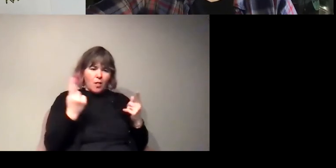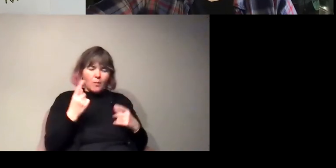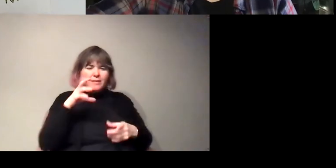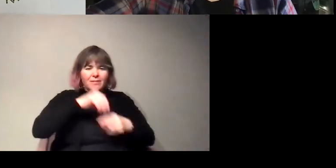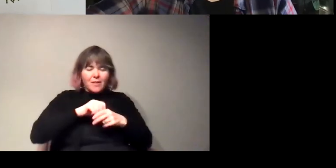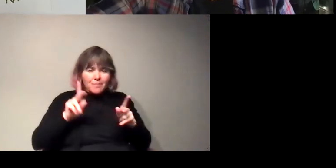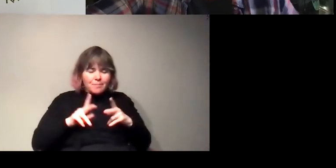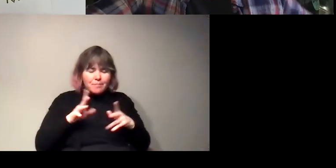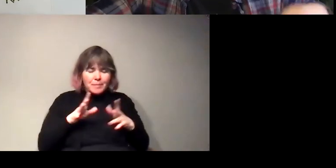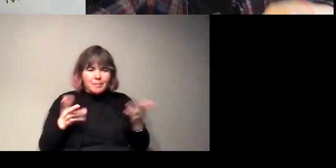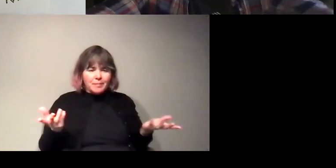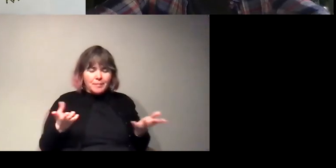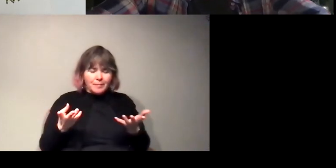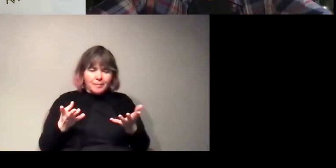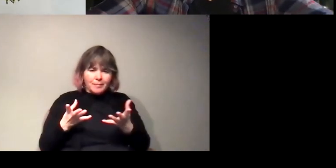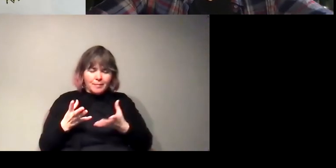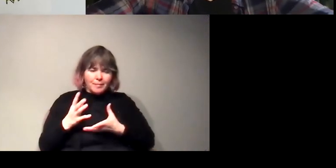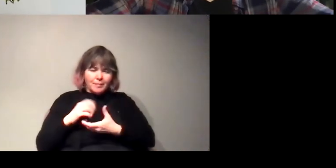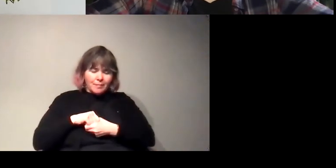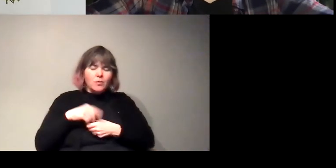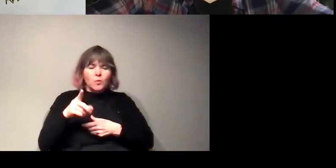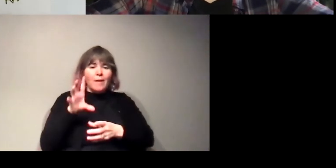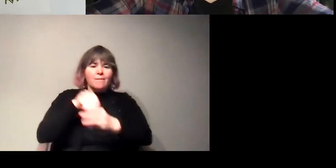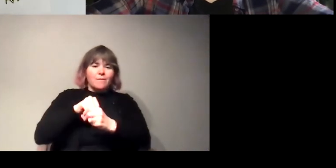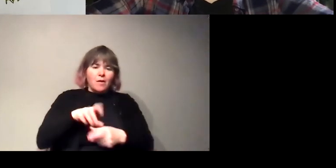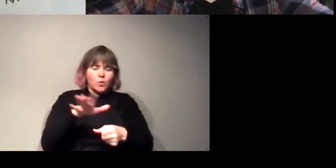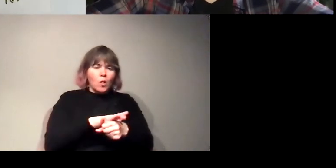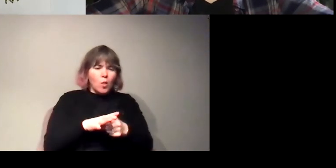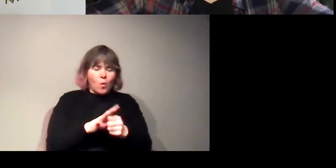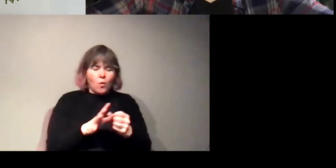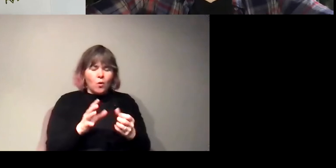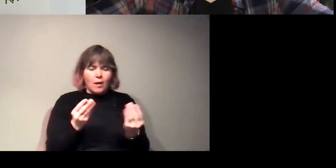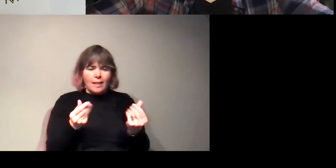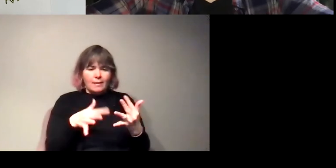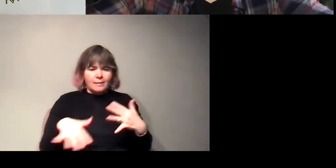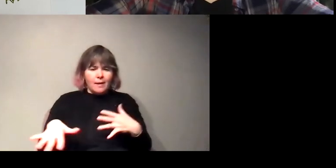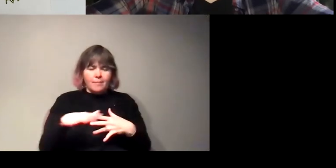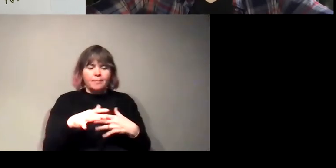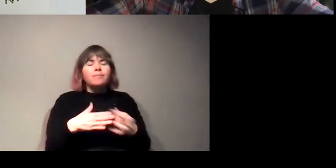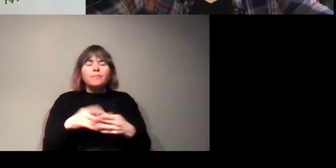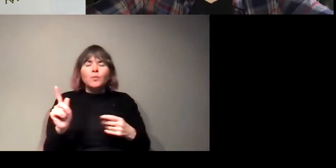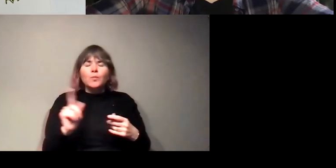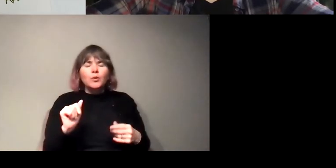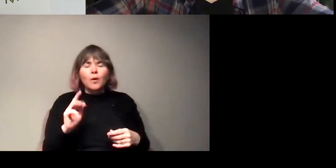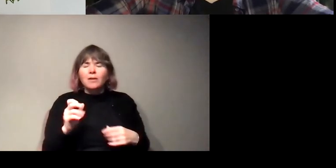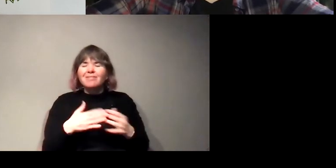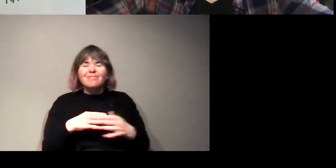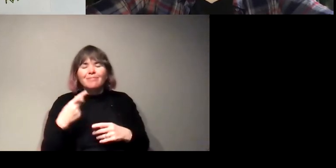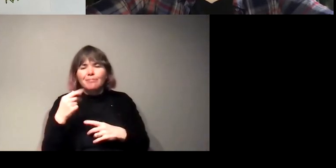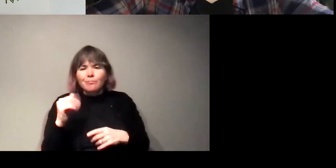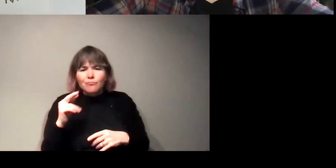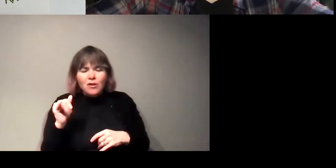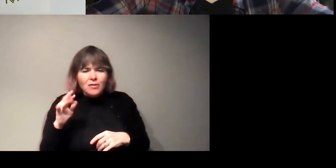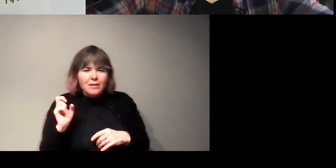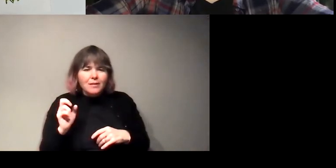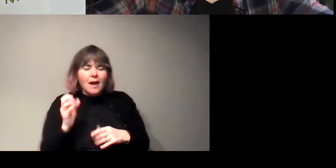people. So get involved in your local landscape. Wherever you are, doesn't have to be a prairie. There